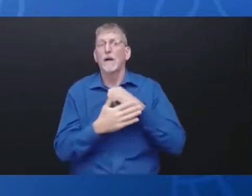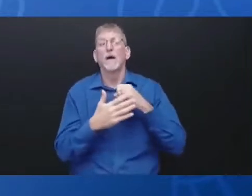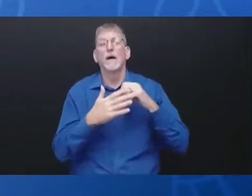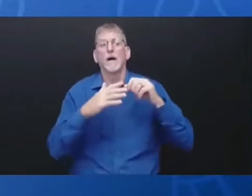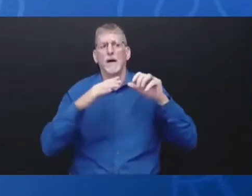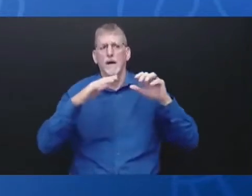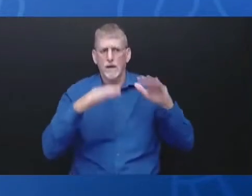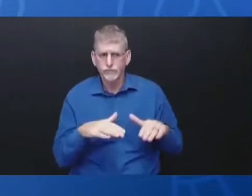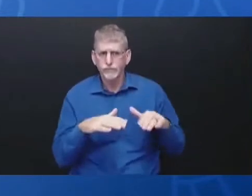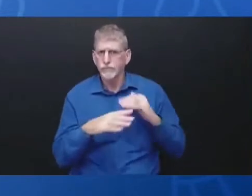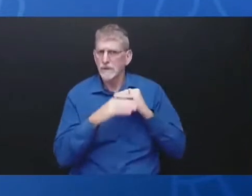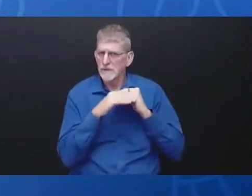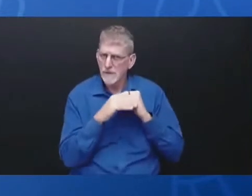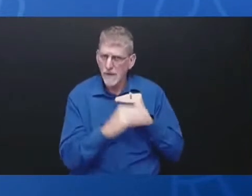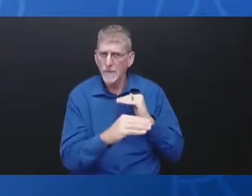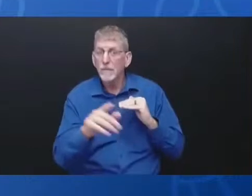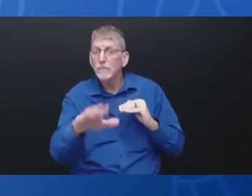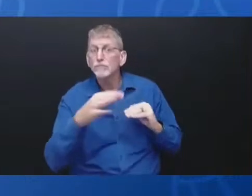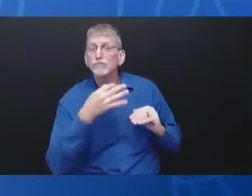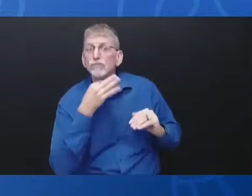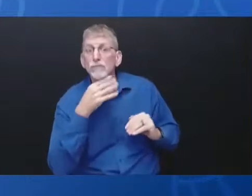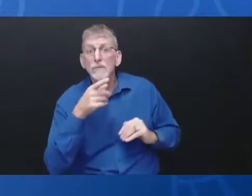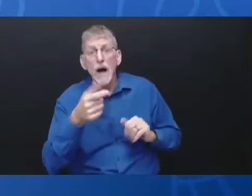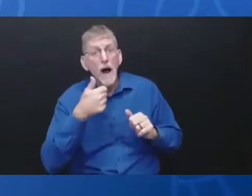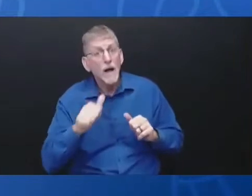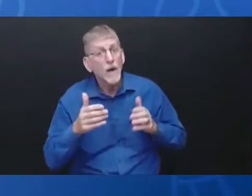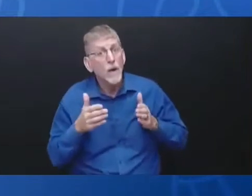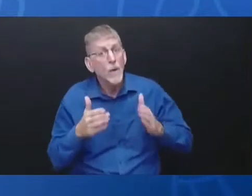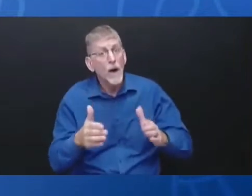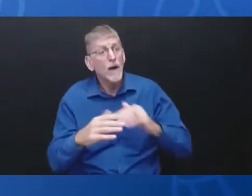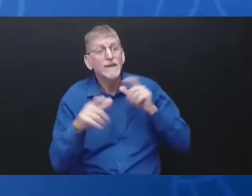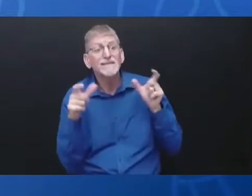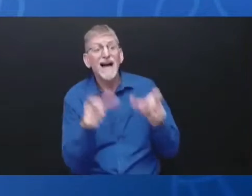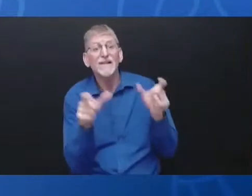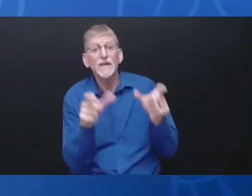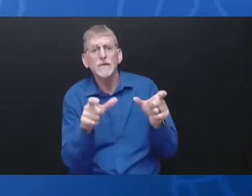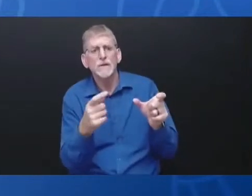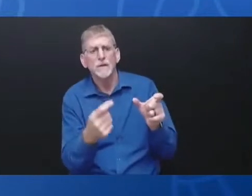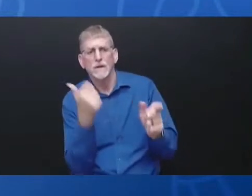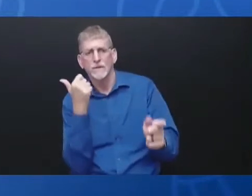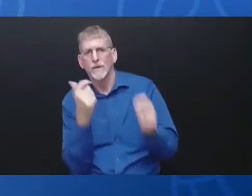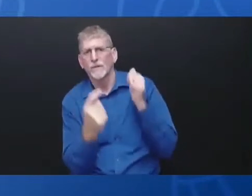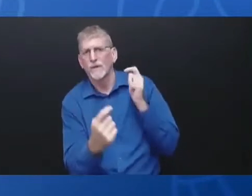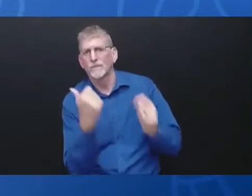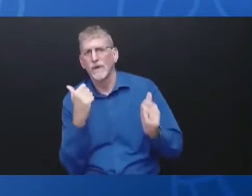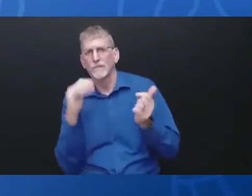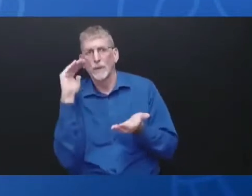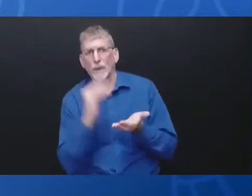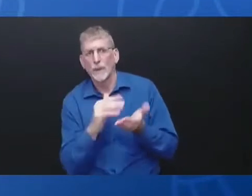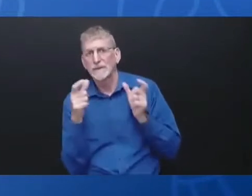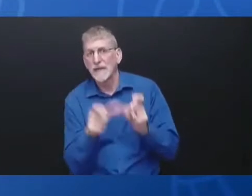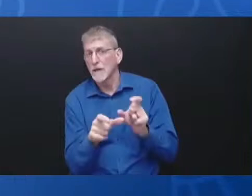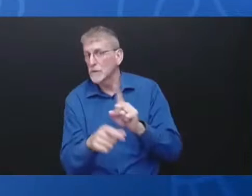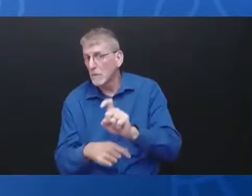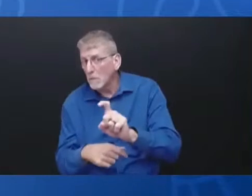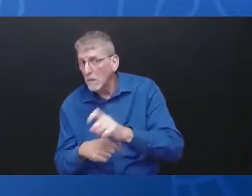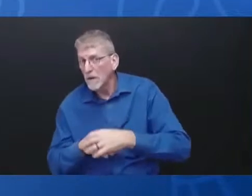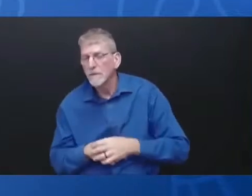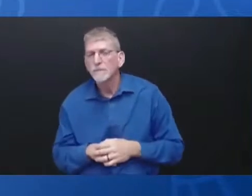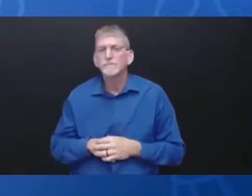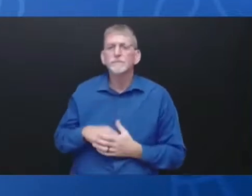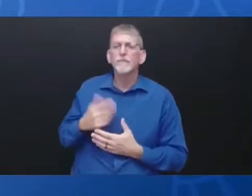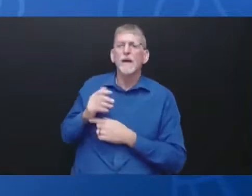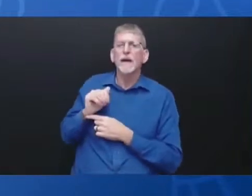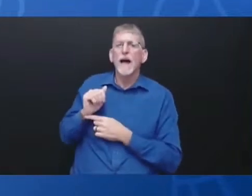or maybe easing these sanctions? Well, again, when we think about the administration, I think of President Trump and their posture and point of view regarding